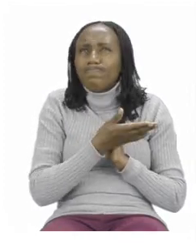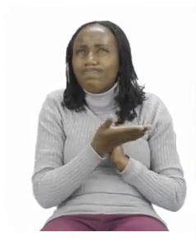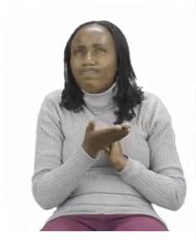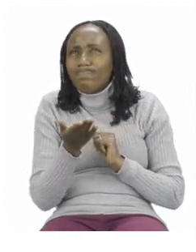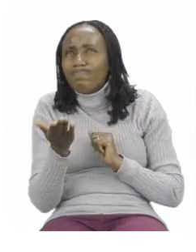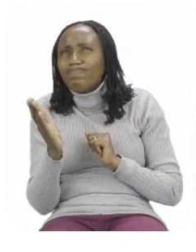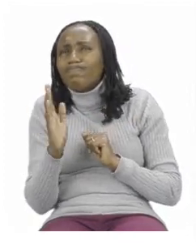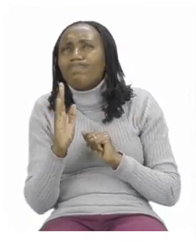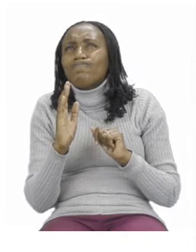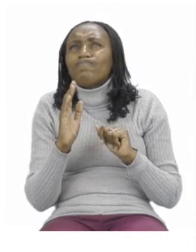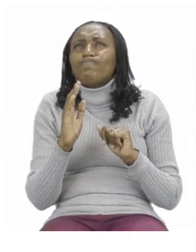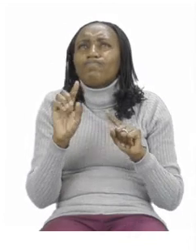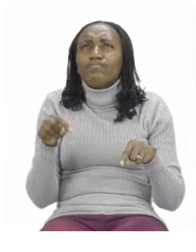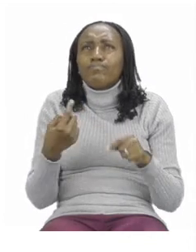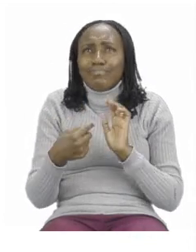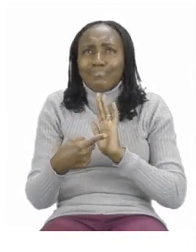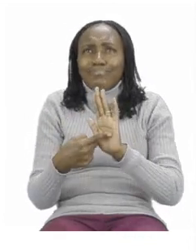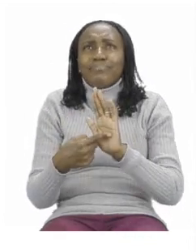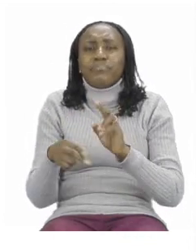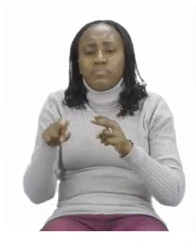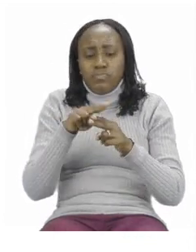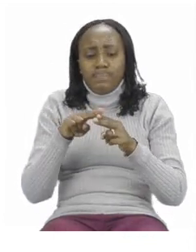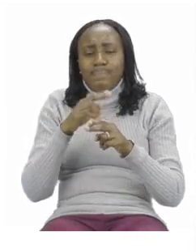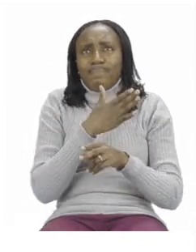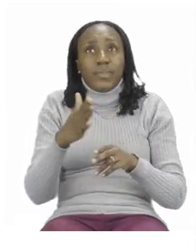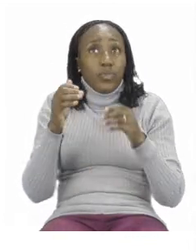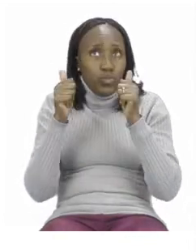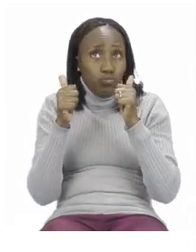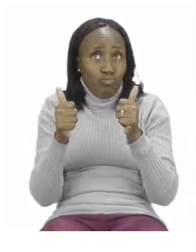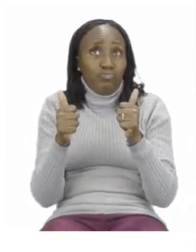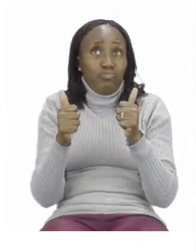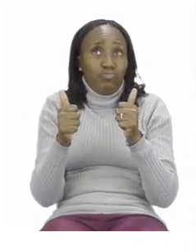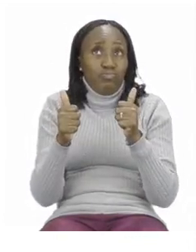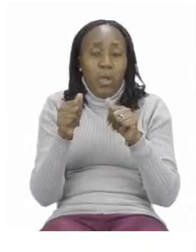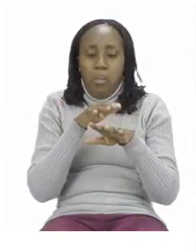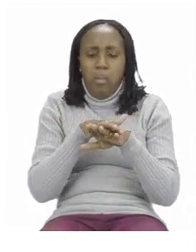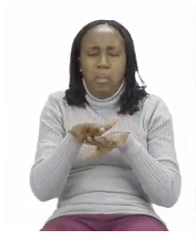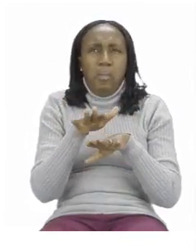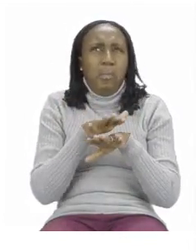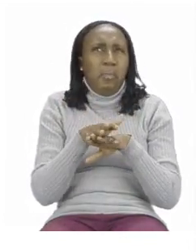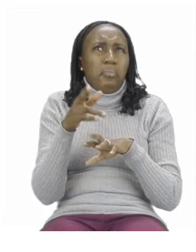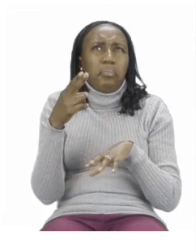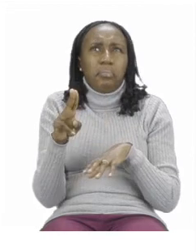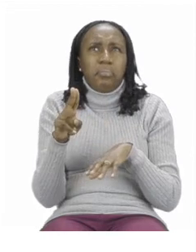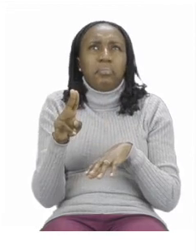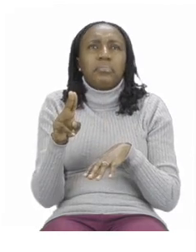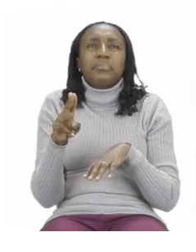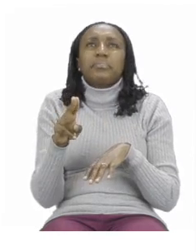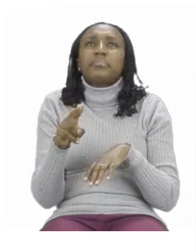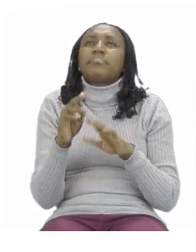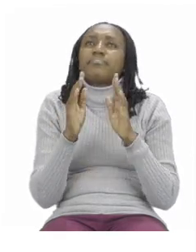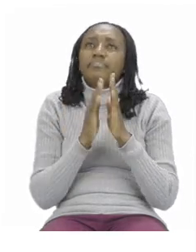the correct uses of water. Now remember everyone, we always have